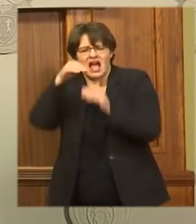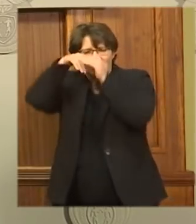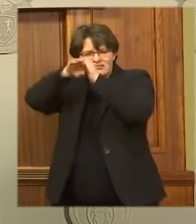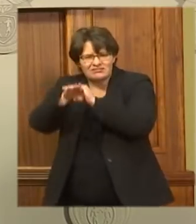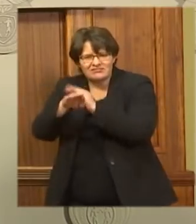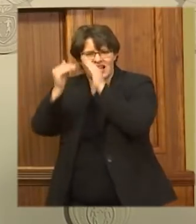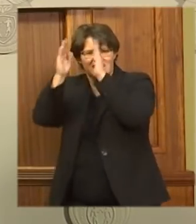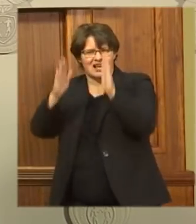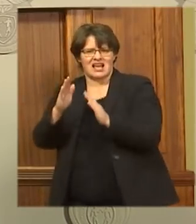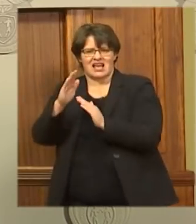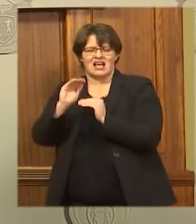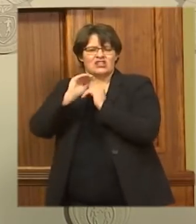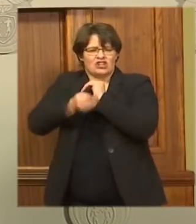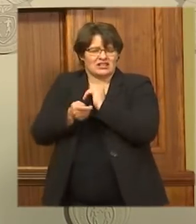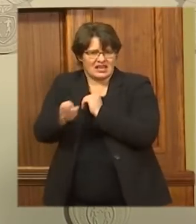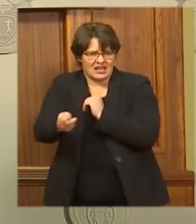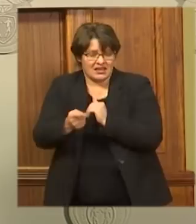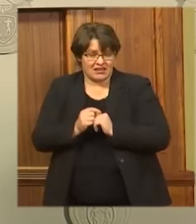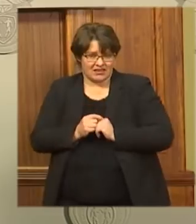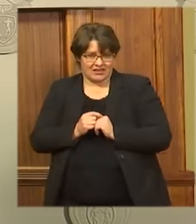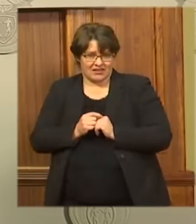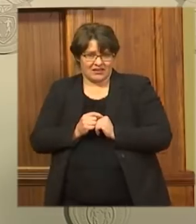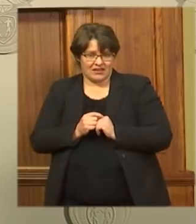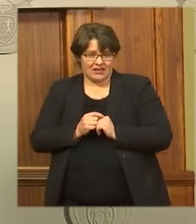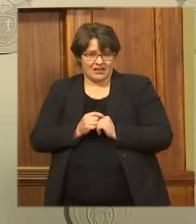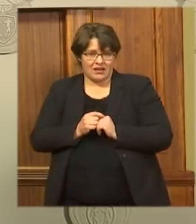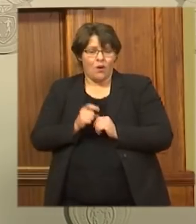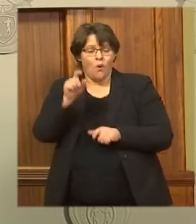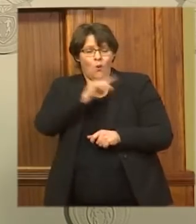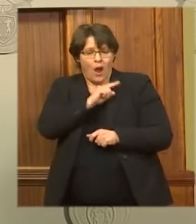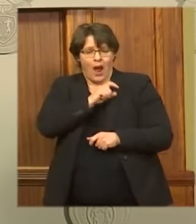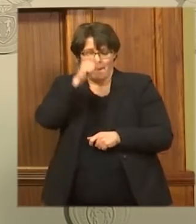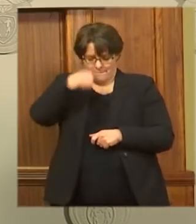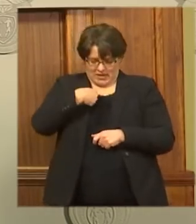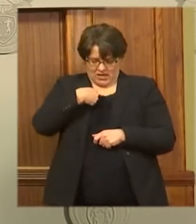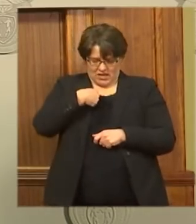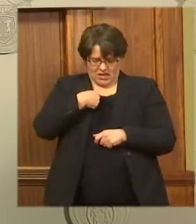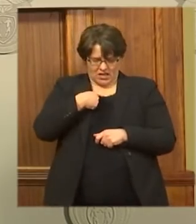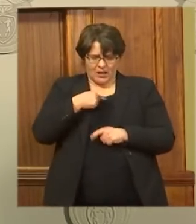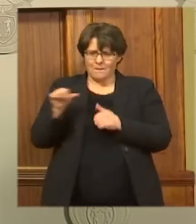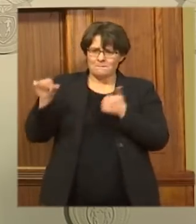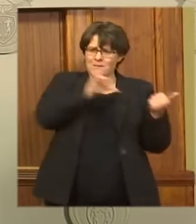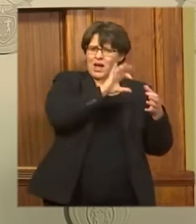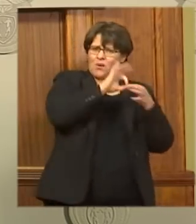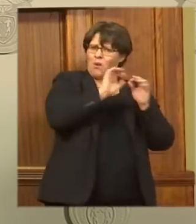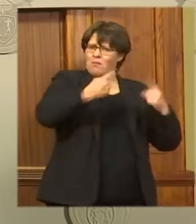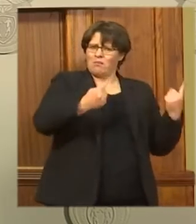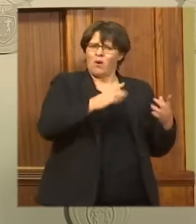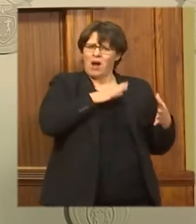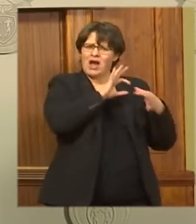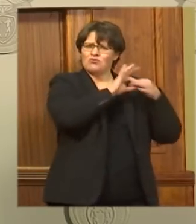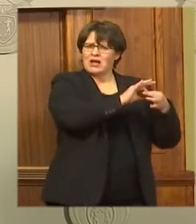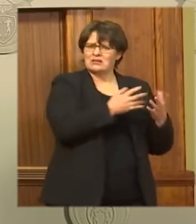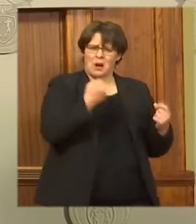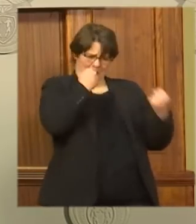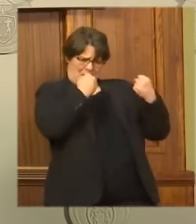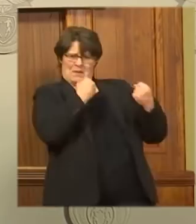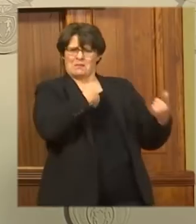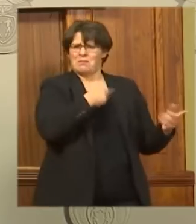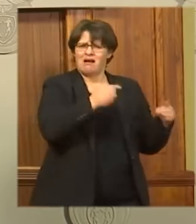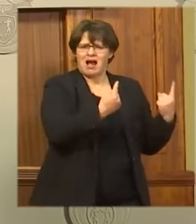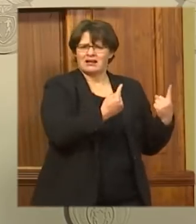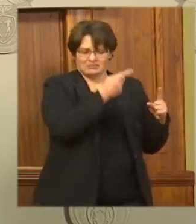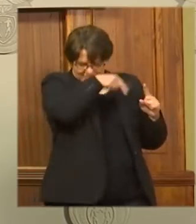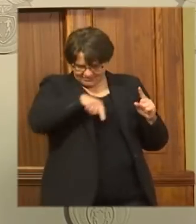addressing one of the biggest challenges facing survivors who want to leave abusive relationships. Over the